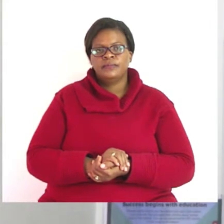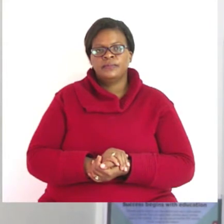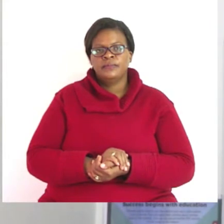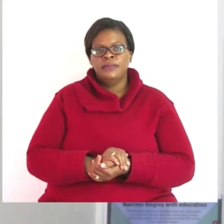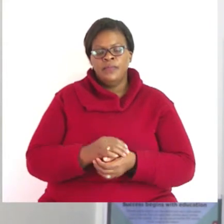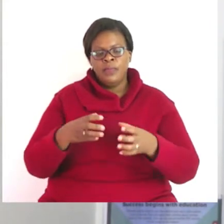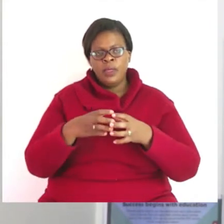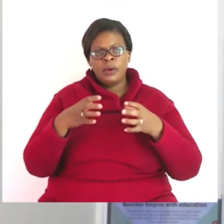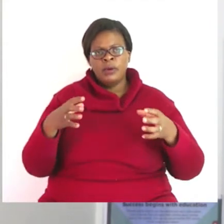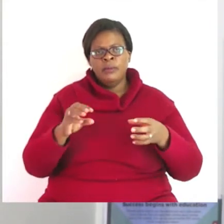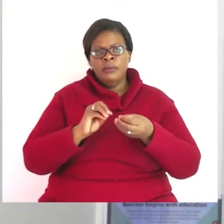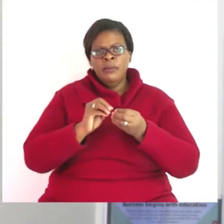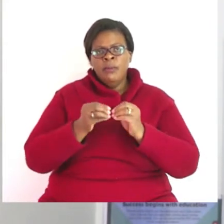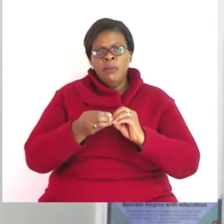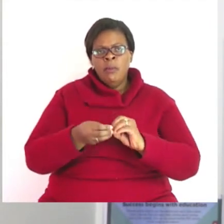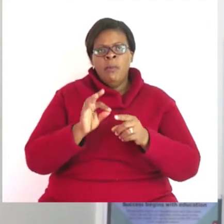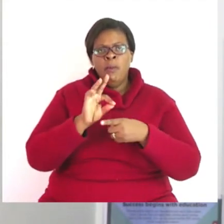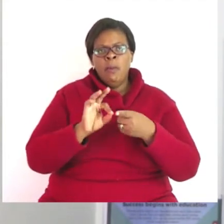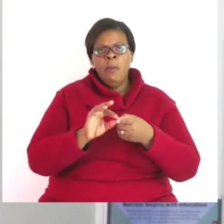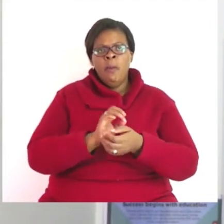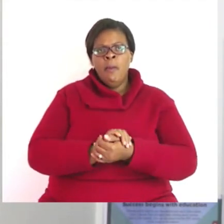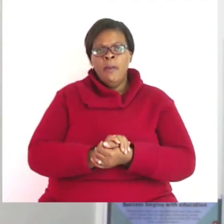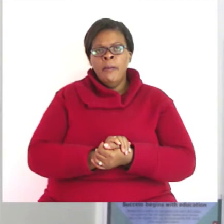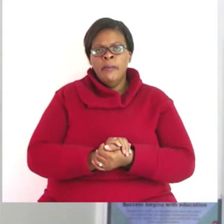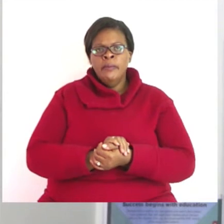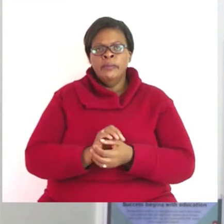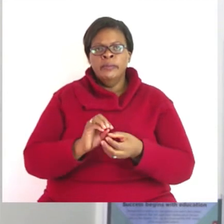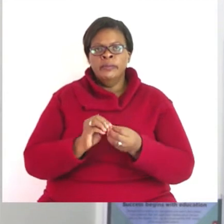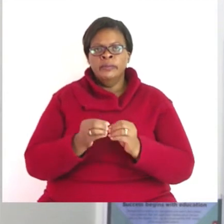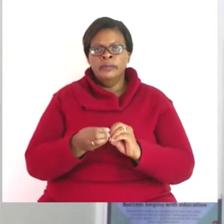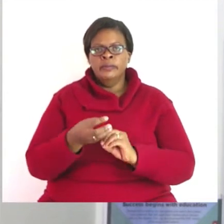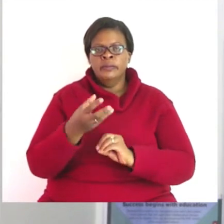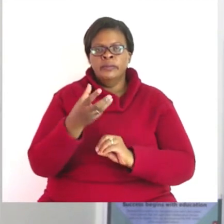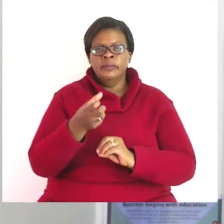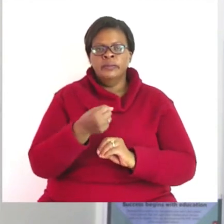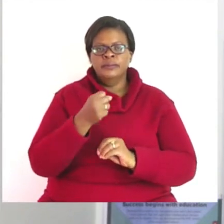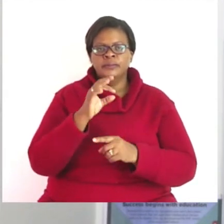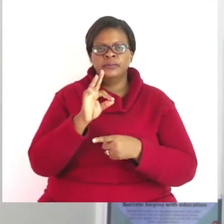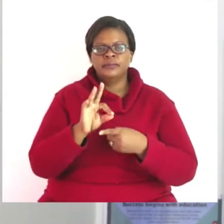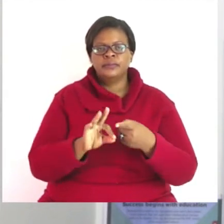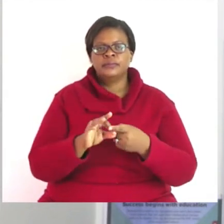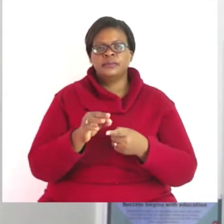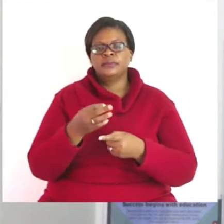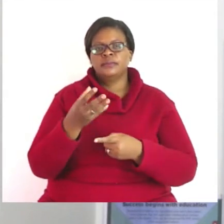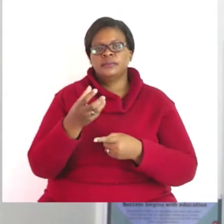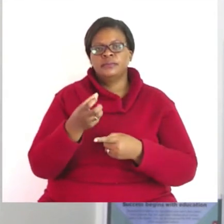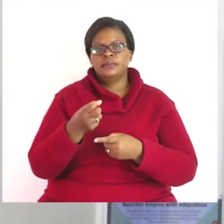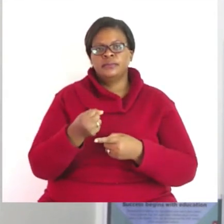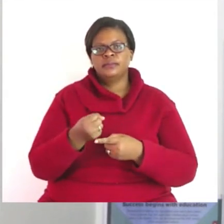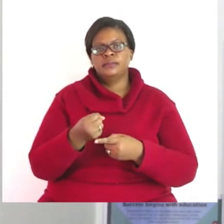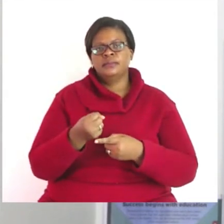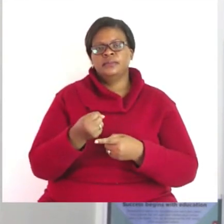Composite number are those numbers with more than two factors. 6 is a composite number.